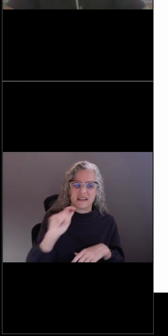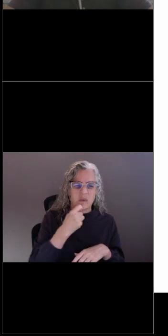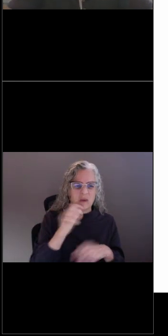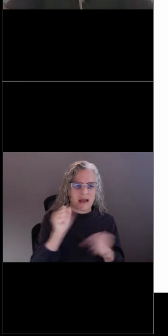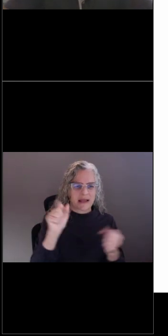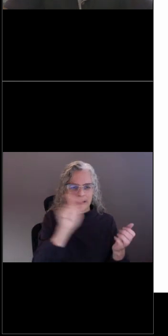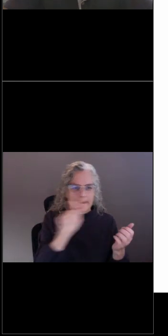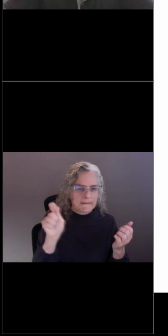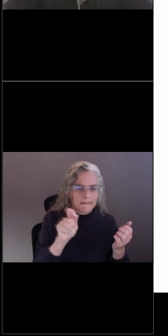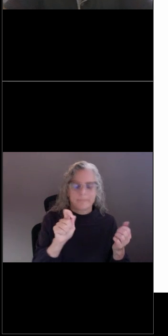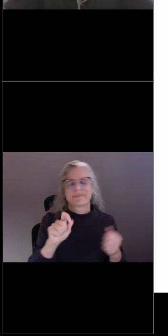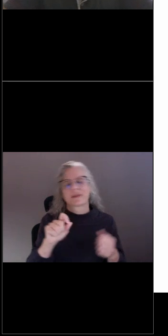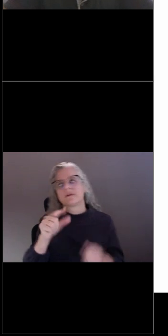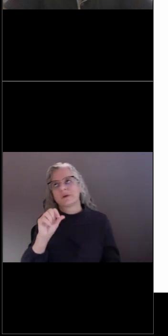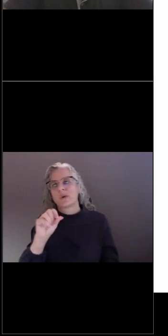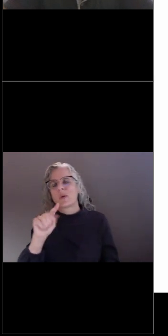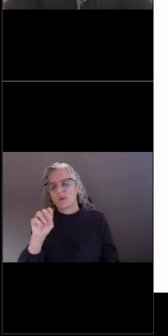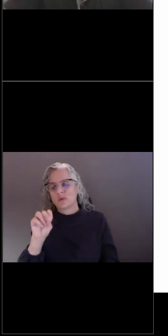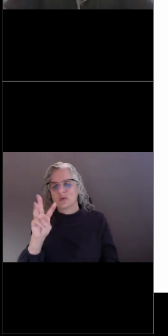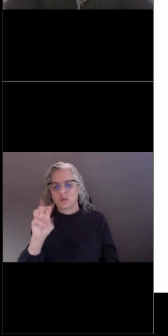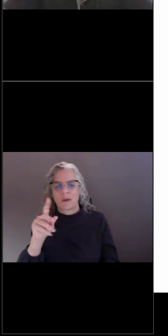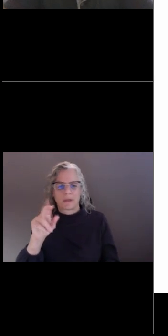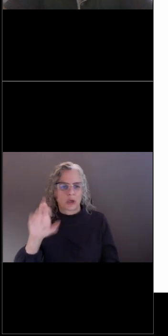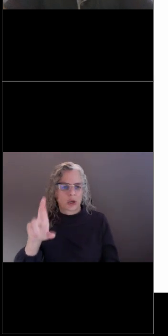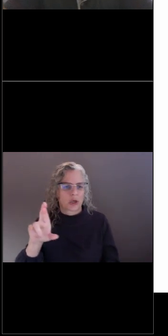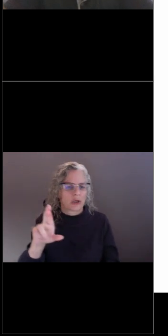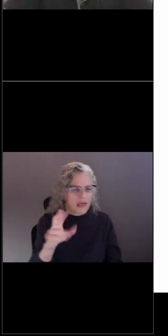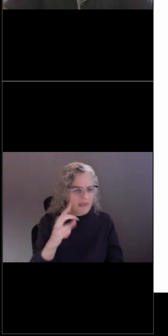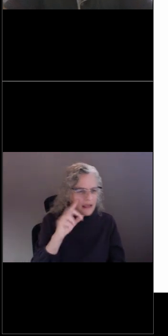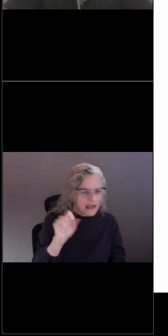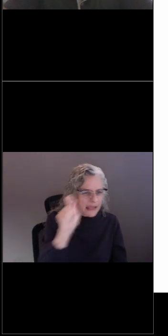or GoToWebinar. Okay, so